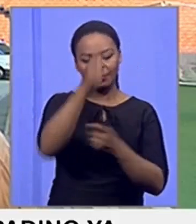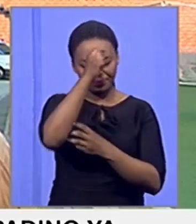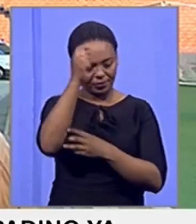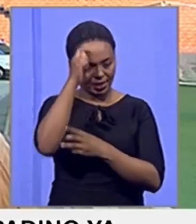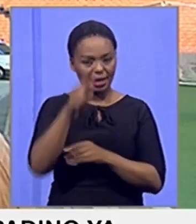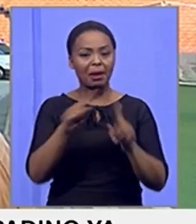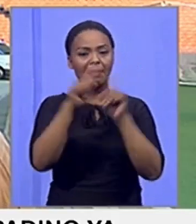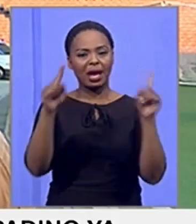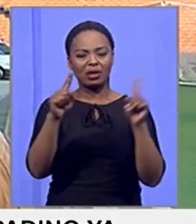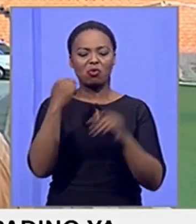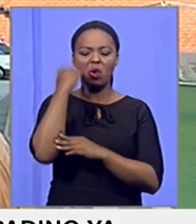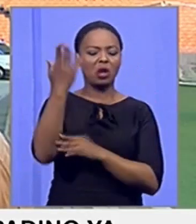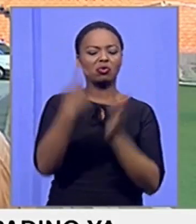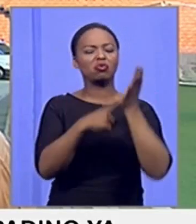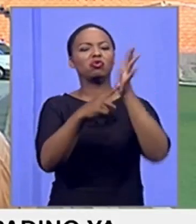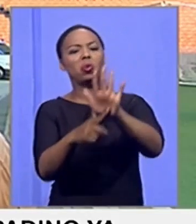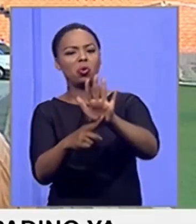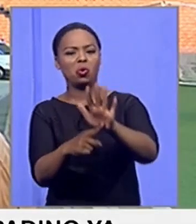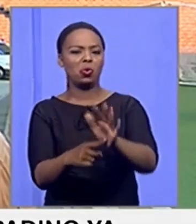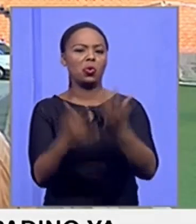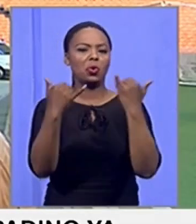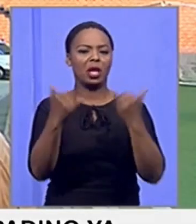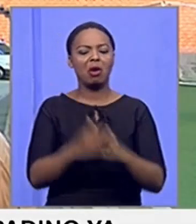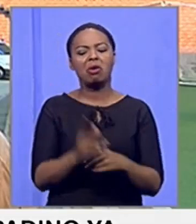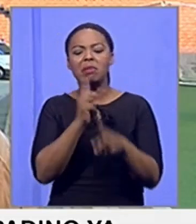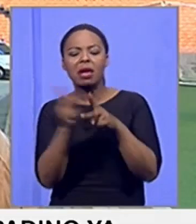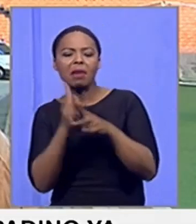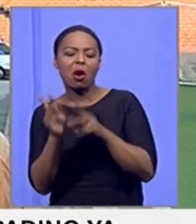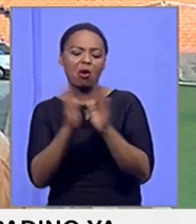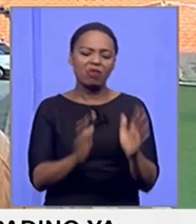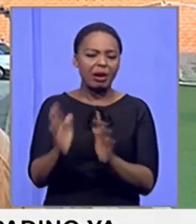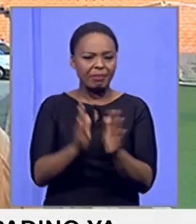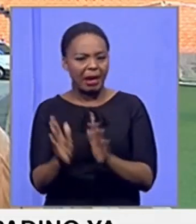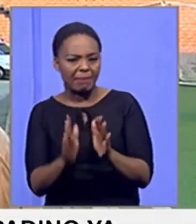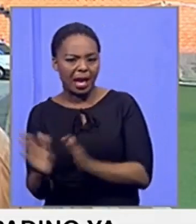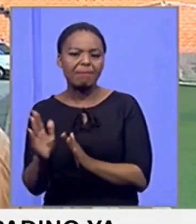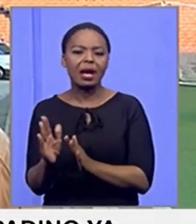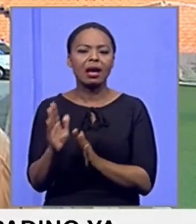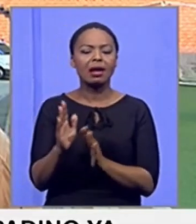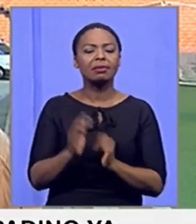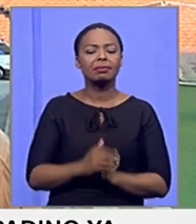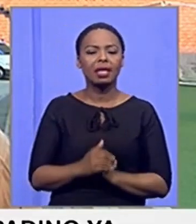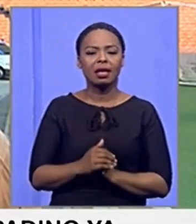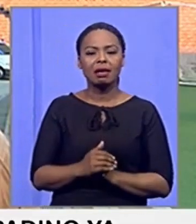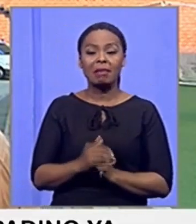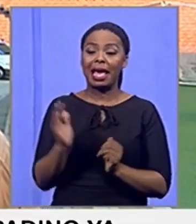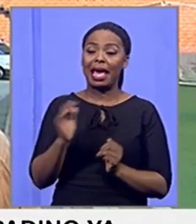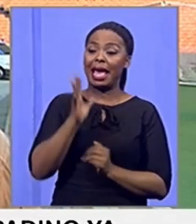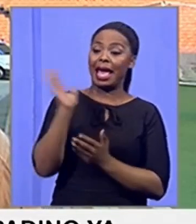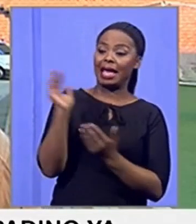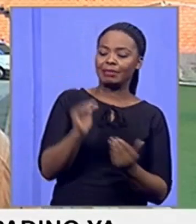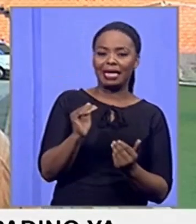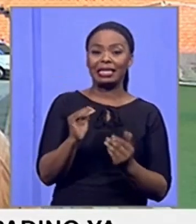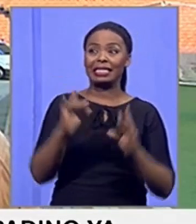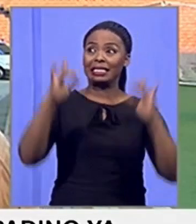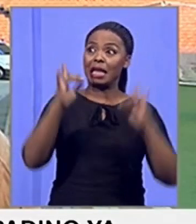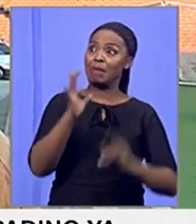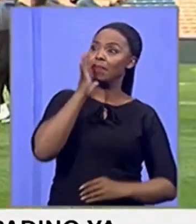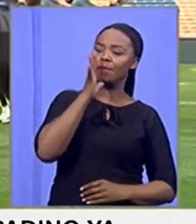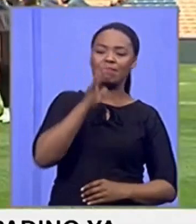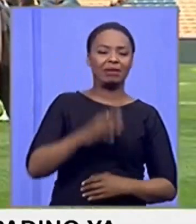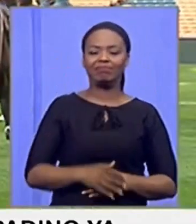lemosa gore ka ya ka ditukiso ka bo dihlophiso tse manere di entse ga re a lebelela stadium gore se tlale ka ofela